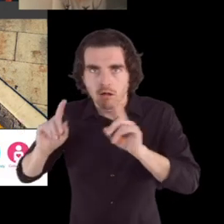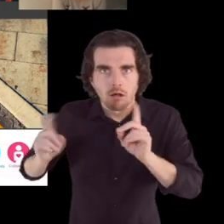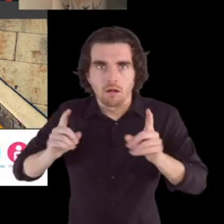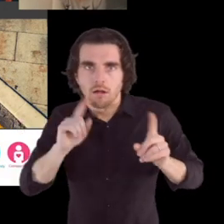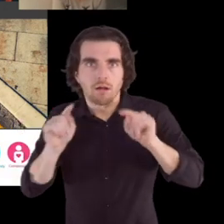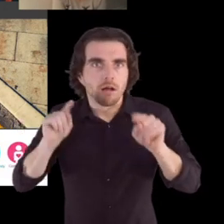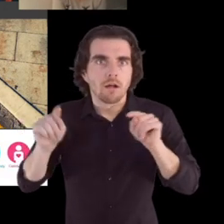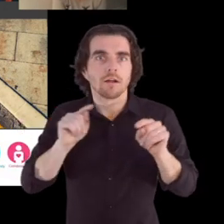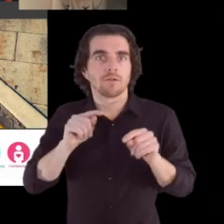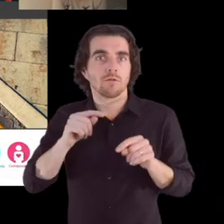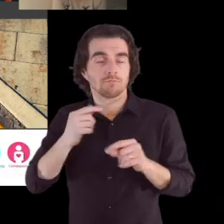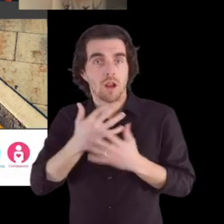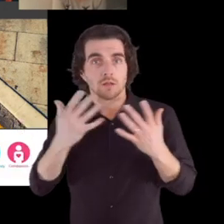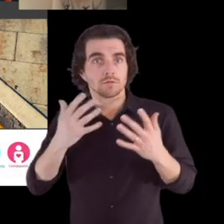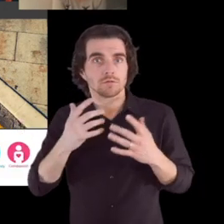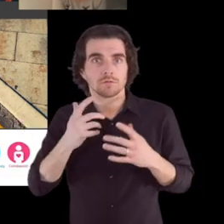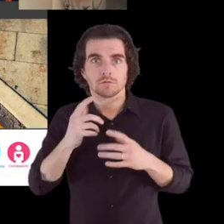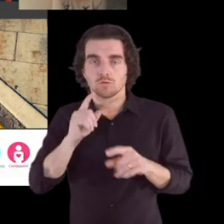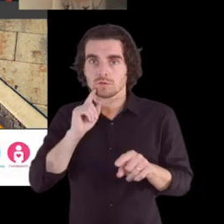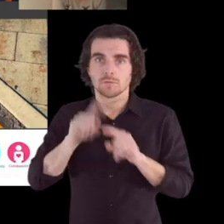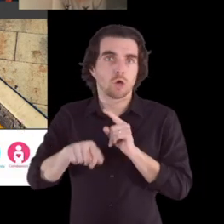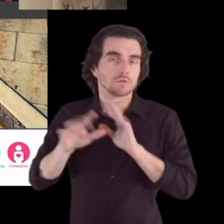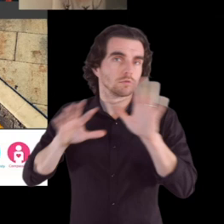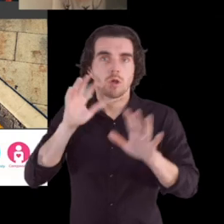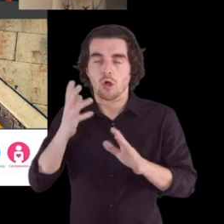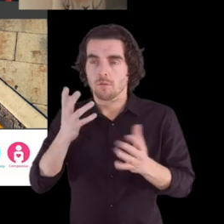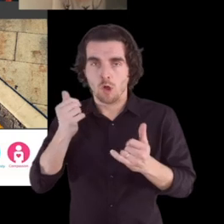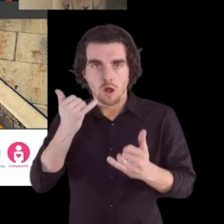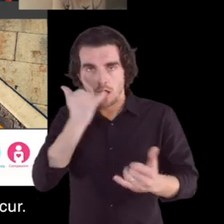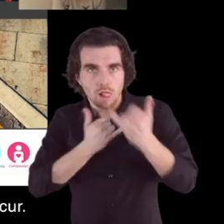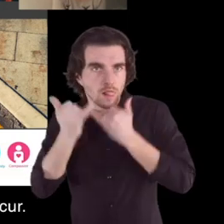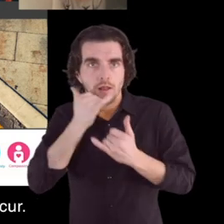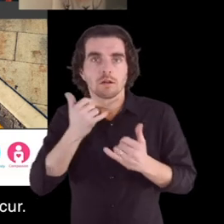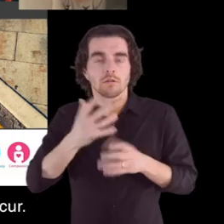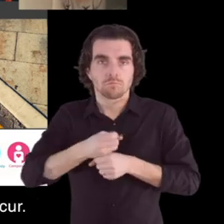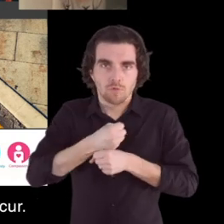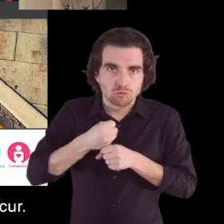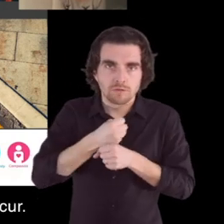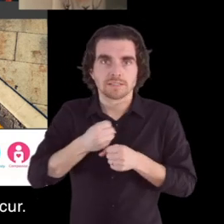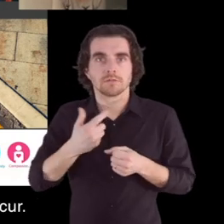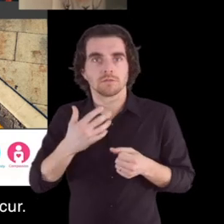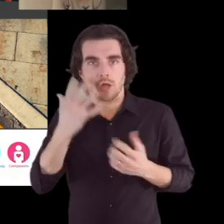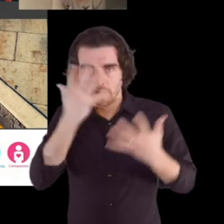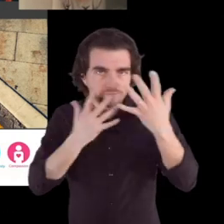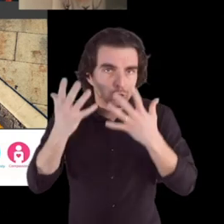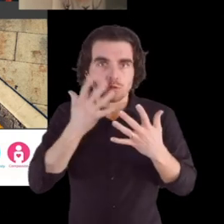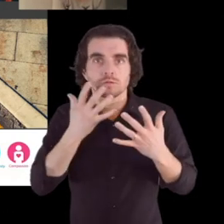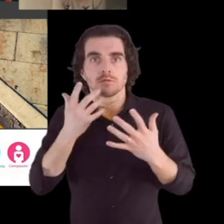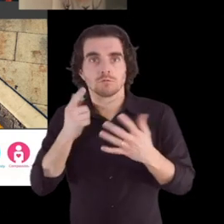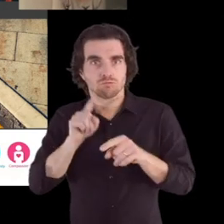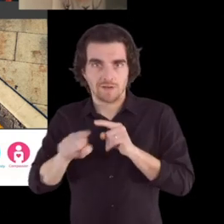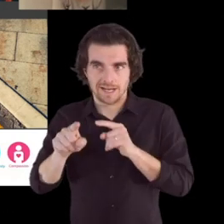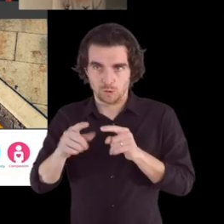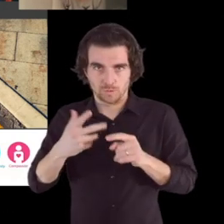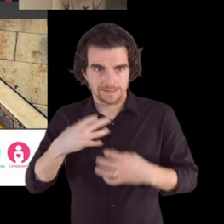know is that staff may respond on instinct and are more prone to error. Frustrations and role confusion can occur, so people are quickly trying